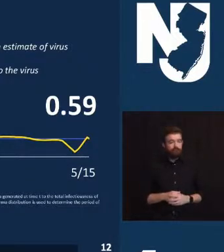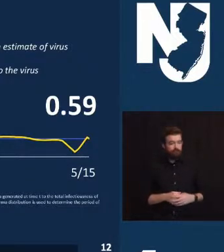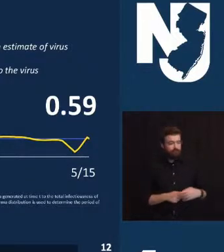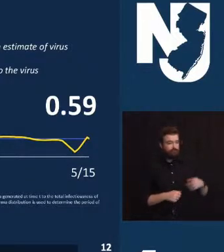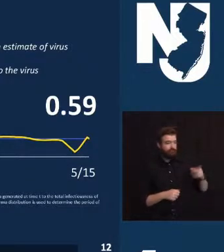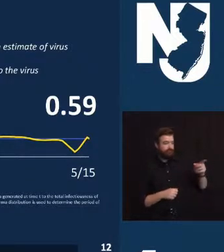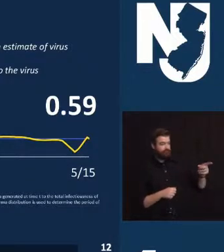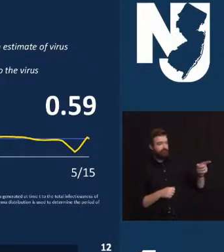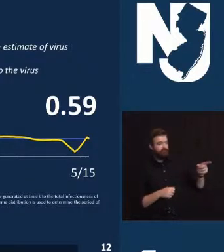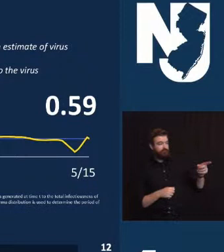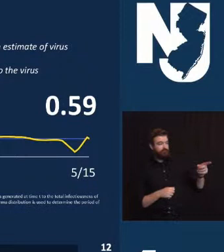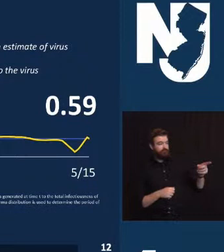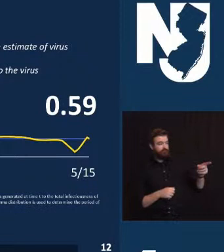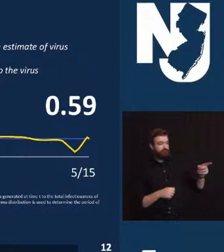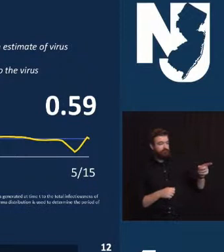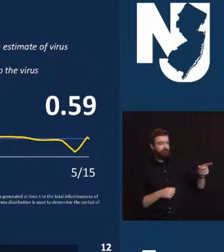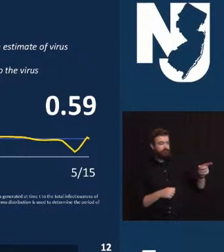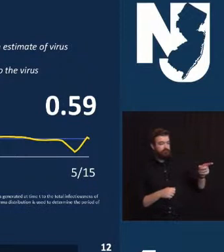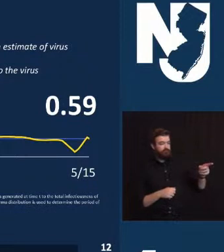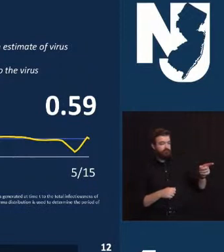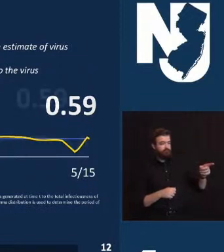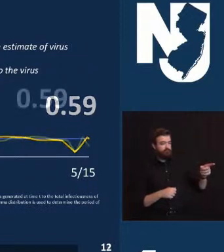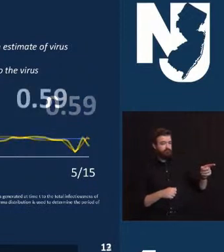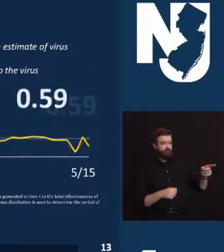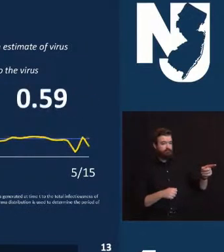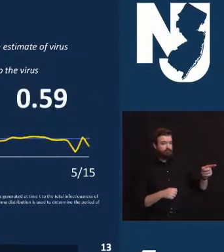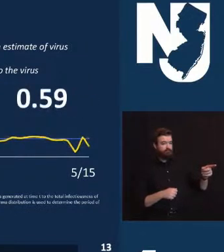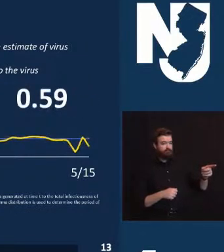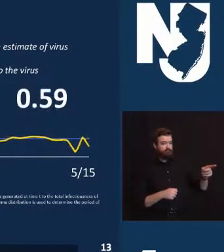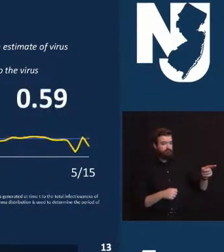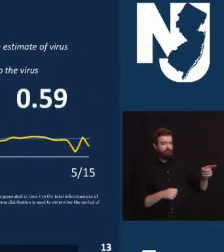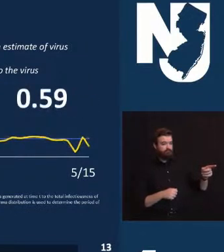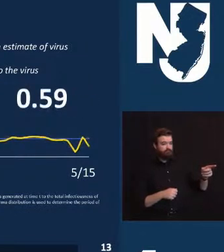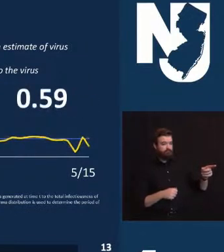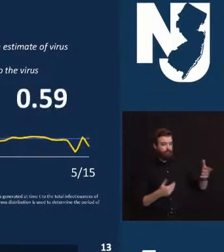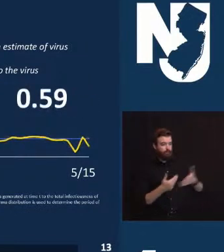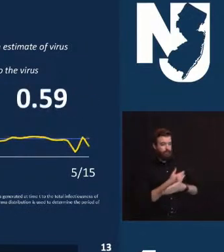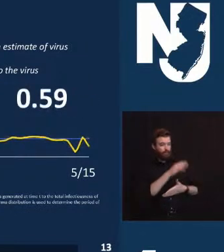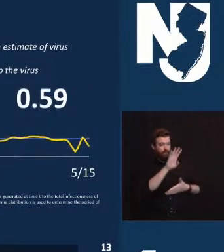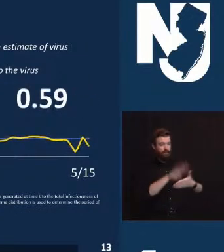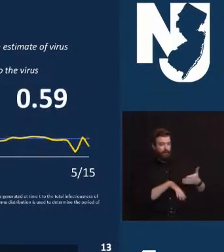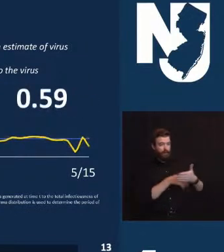in RT over the past 8 months. Let's remind ourselves and look back